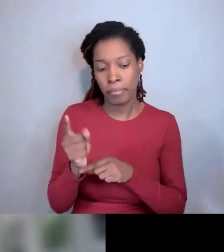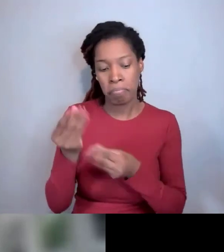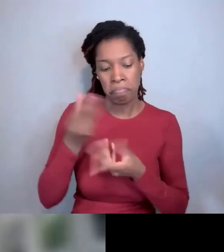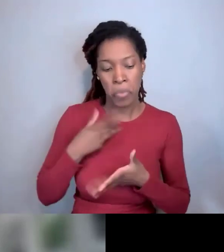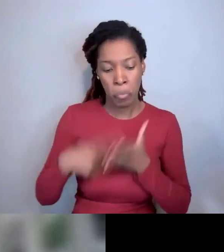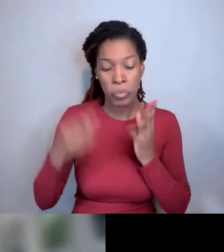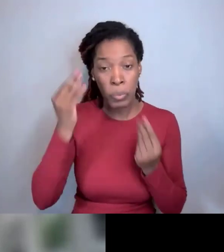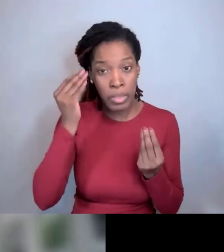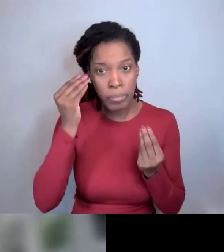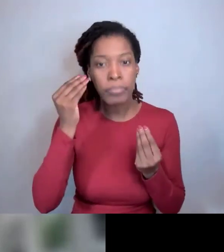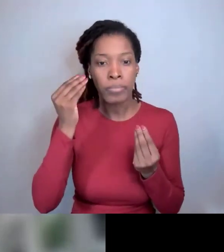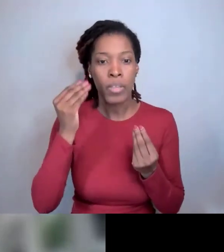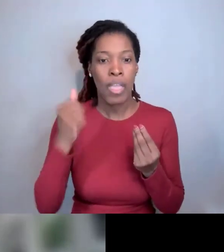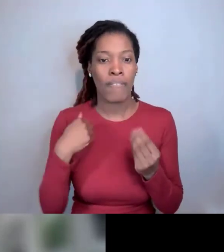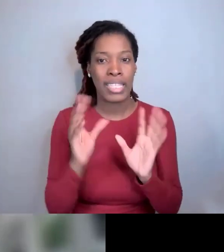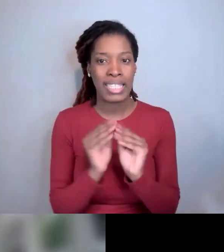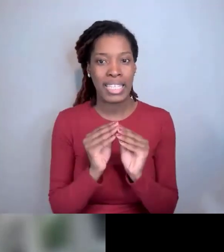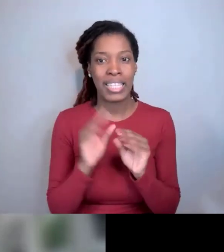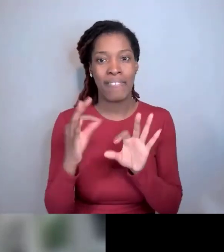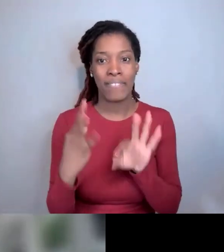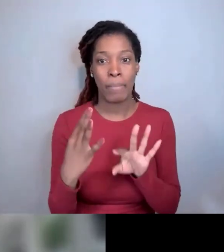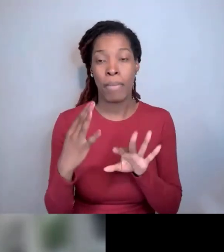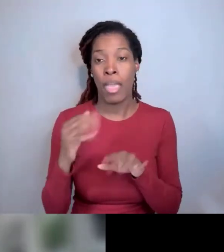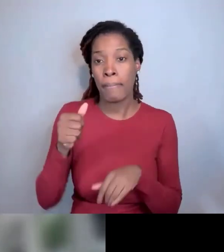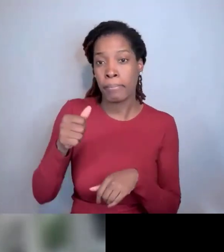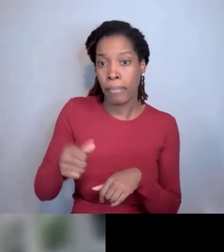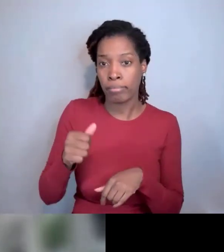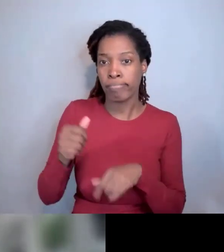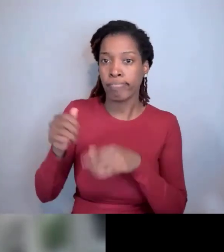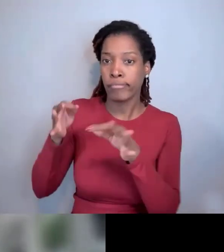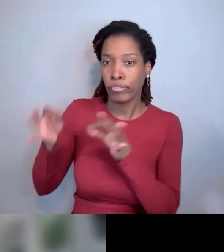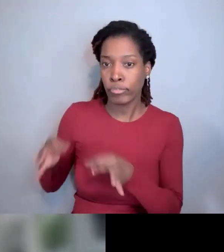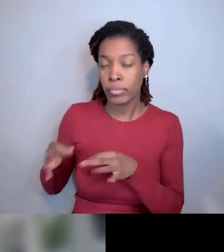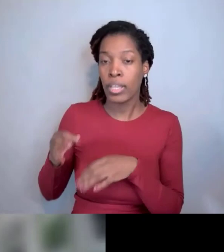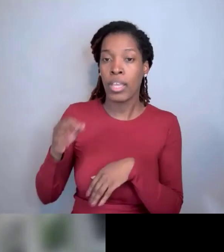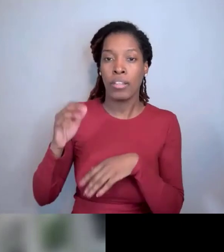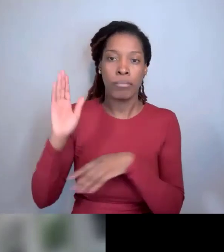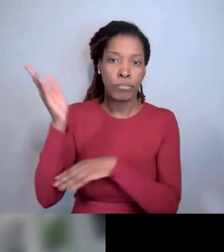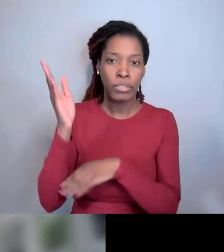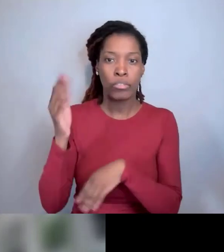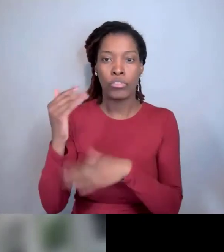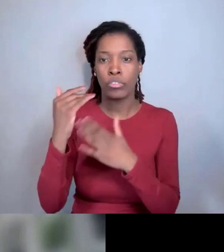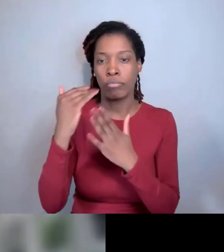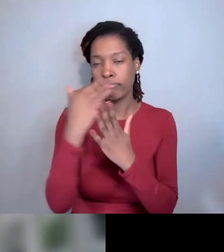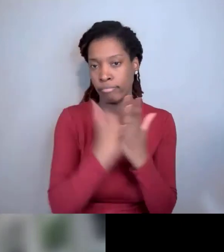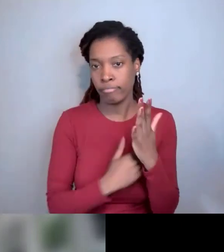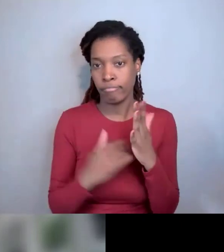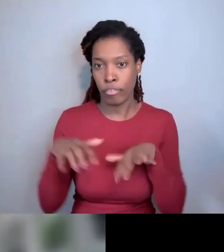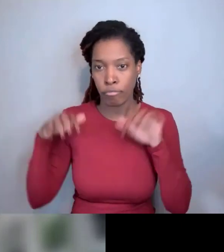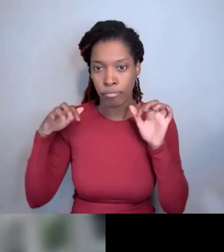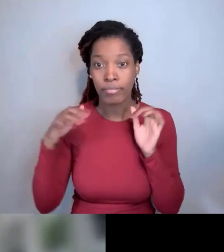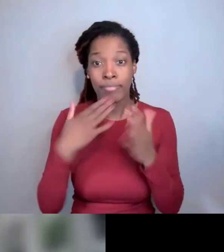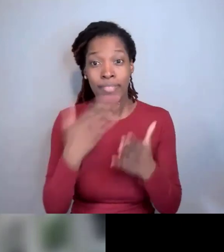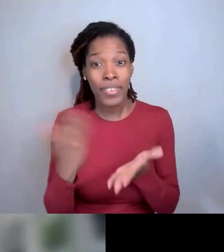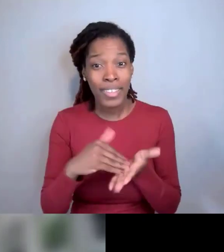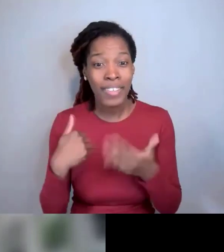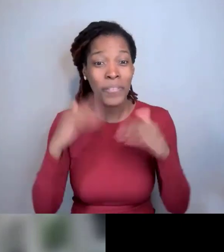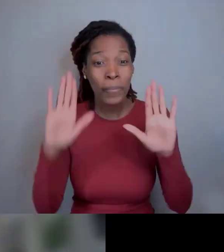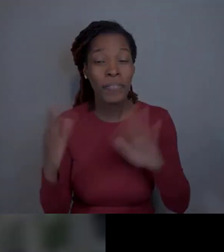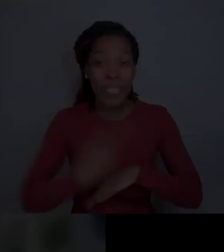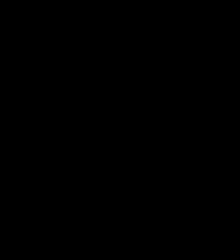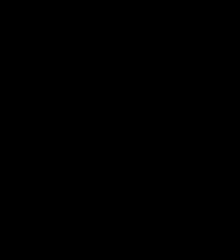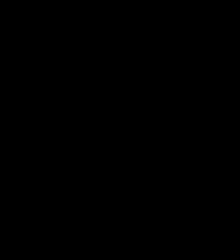button located in the description and presenters in the auditorium list. So thank you again, and we hope you have a great day.